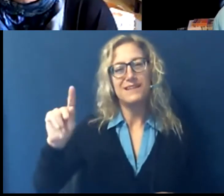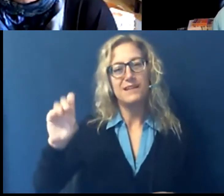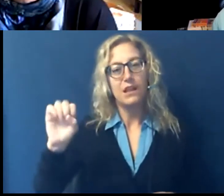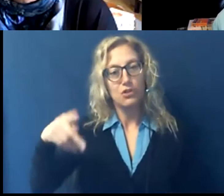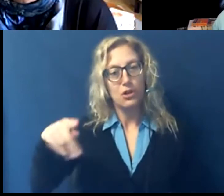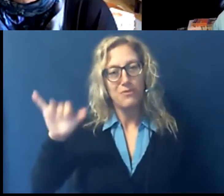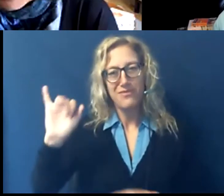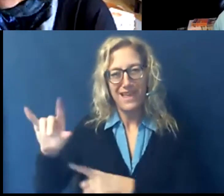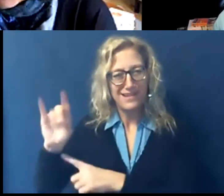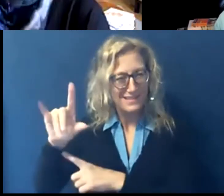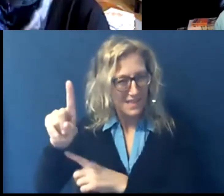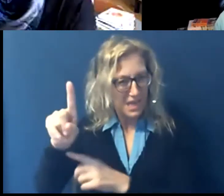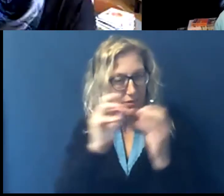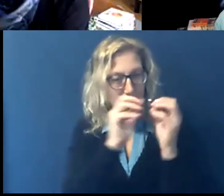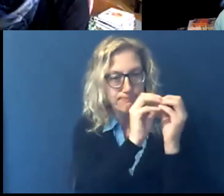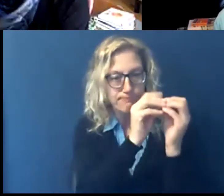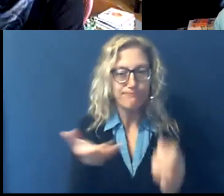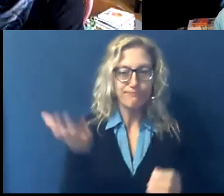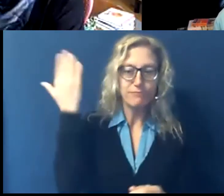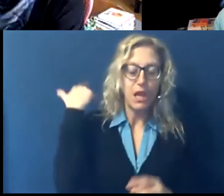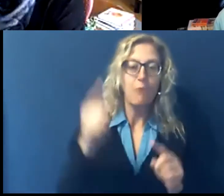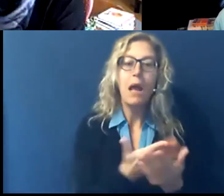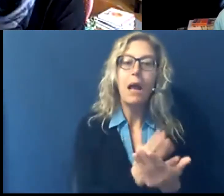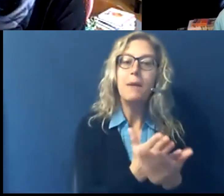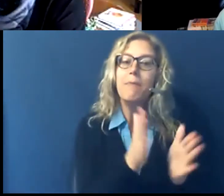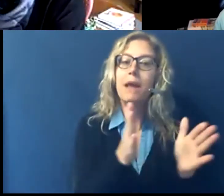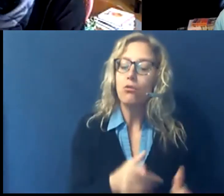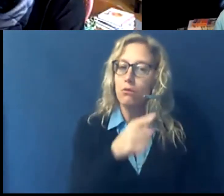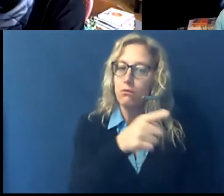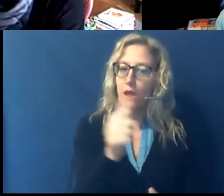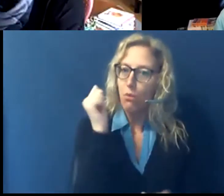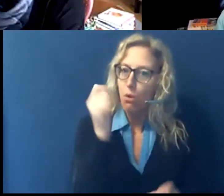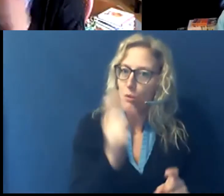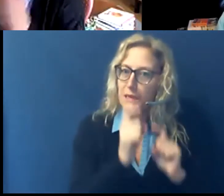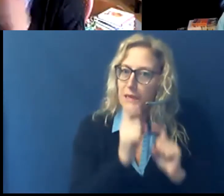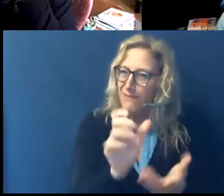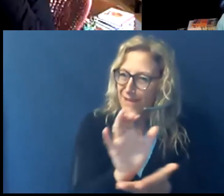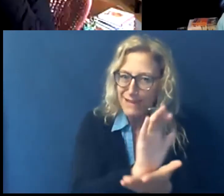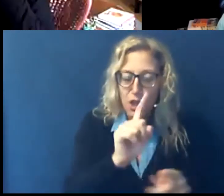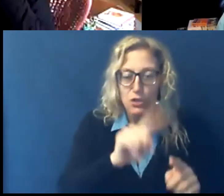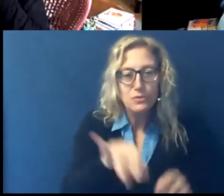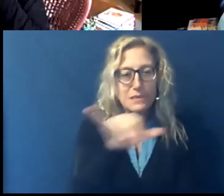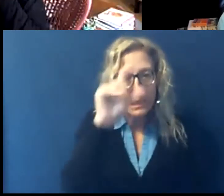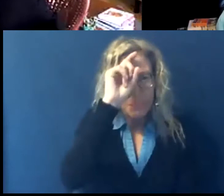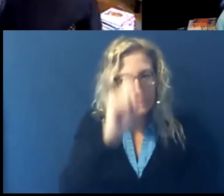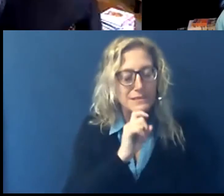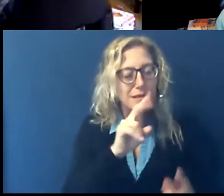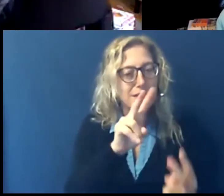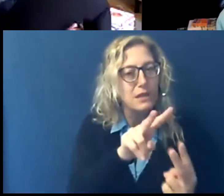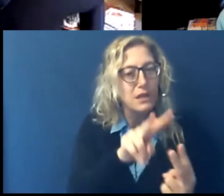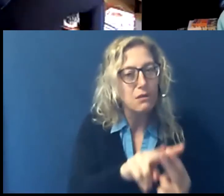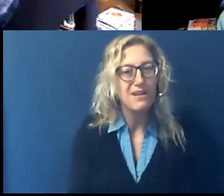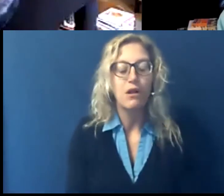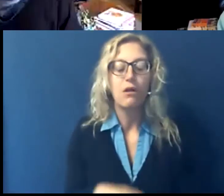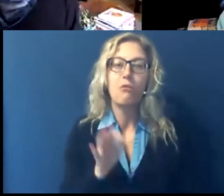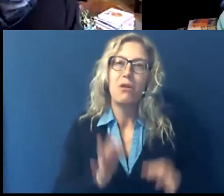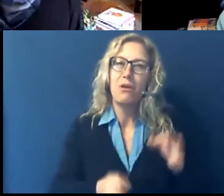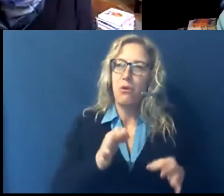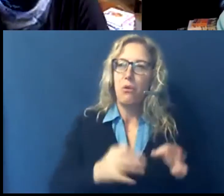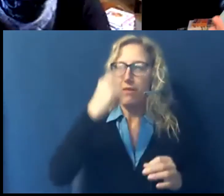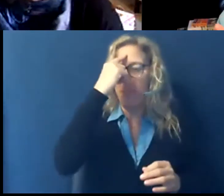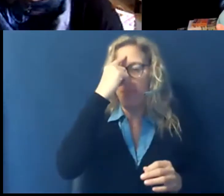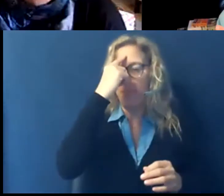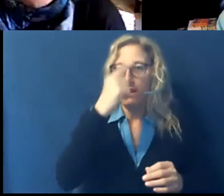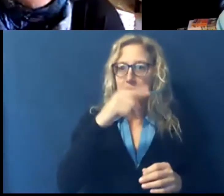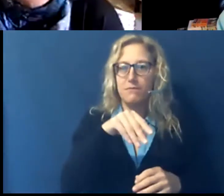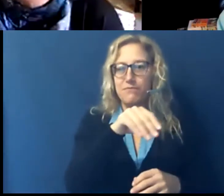in a prior term about a bakery that refused to provide a cake to a same-sex couple. The court may say, we think that the commission